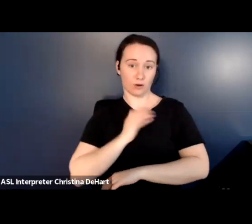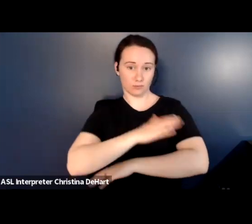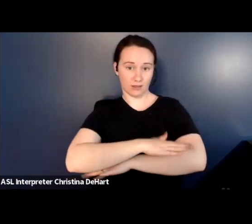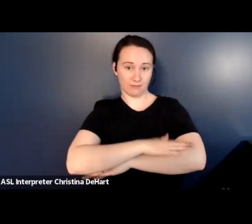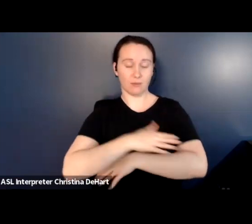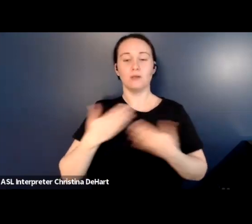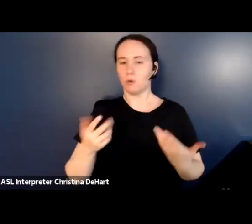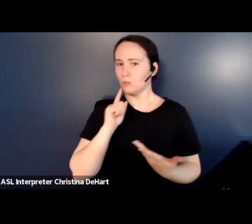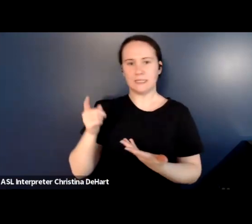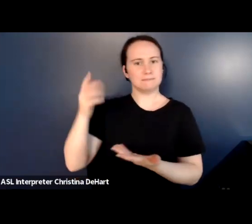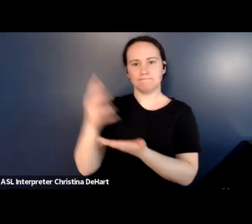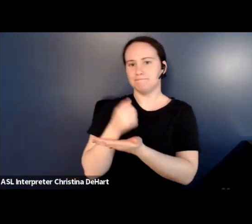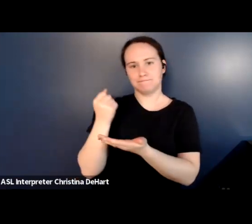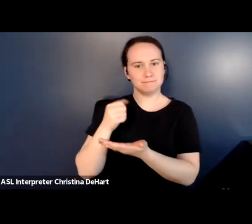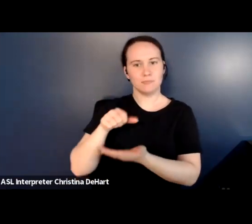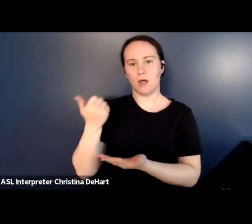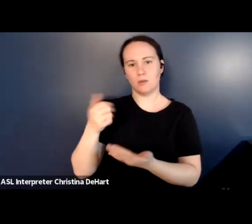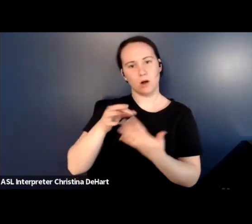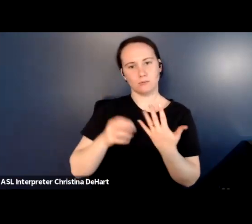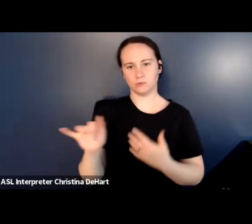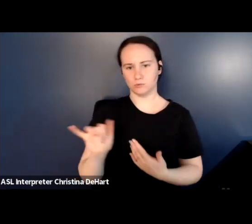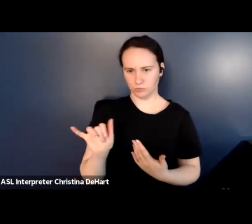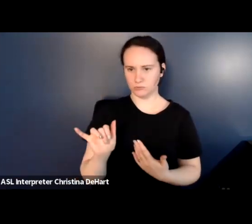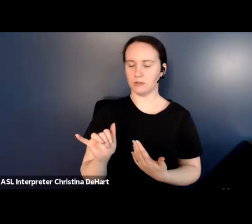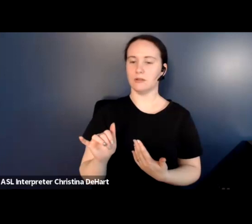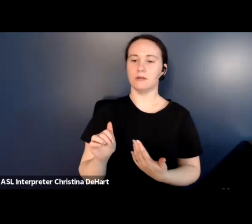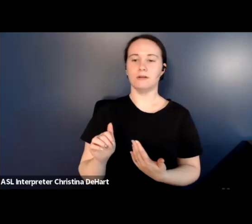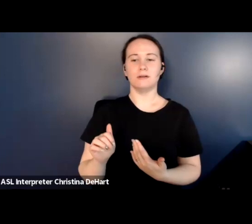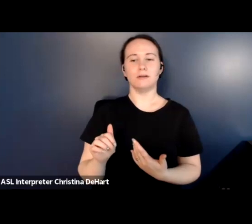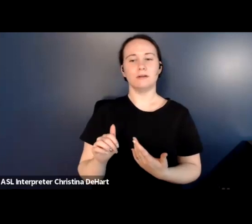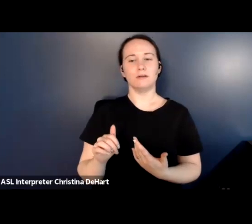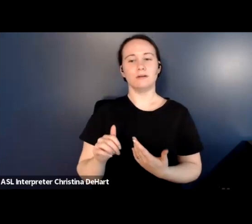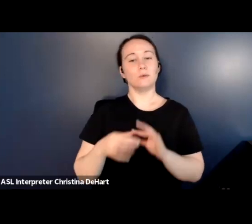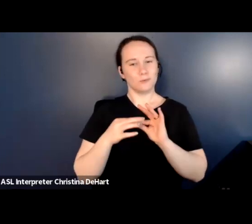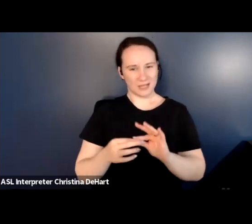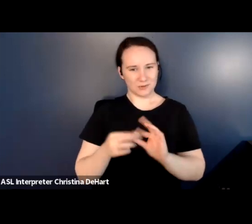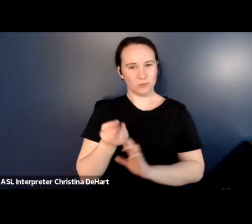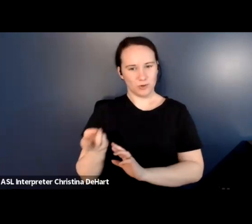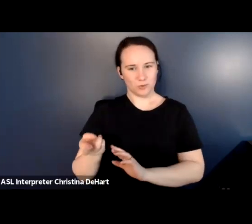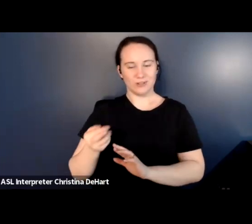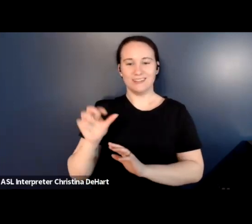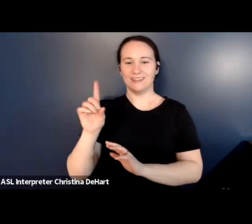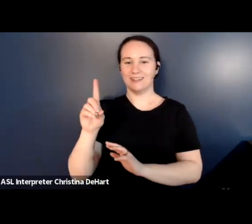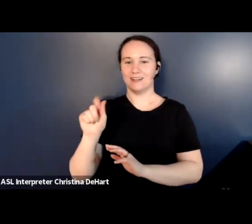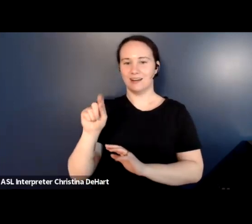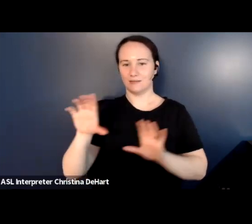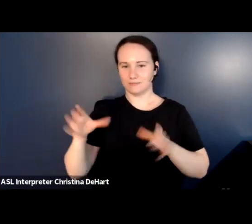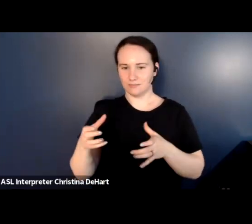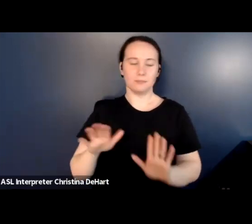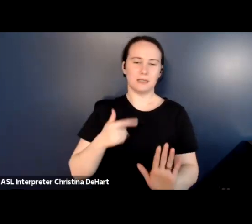take advantage of some of those other options we have when it comes to the resource database. But I